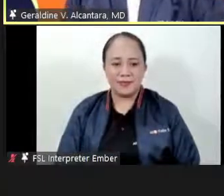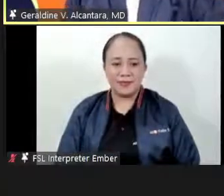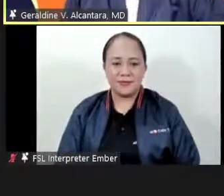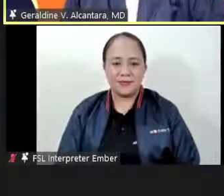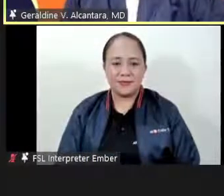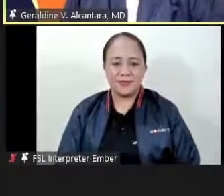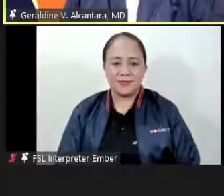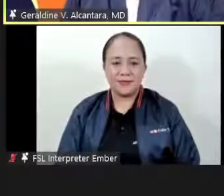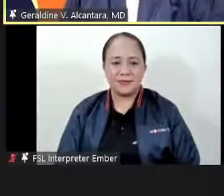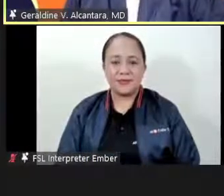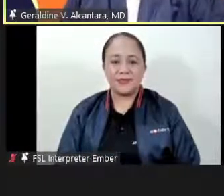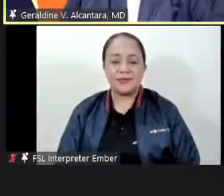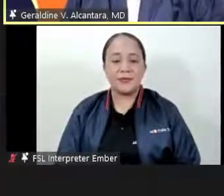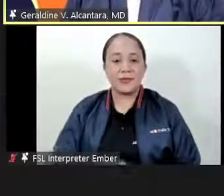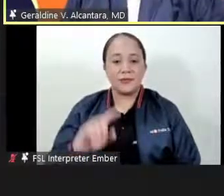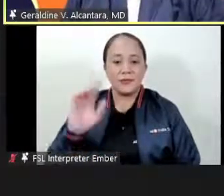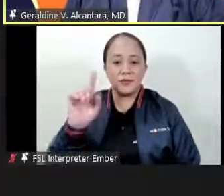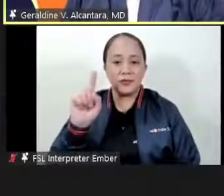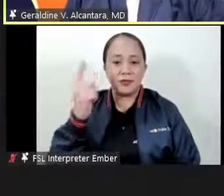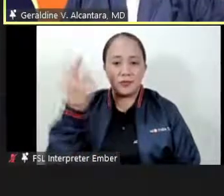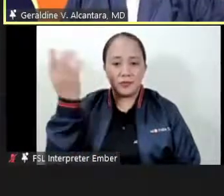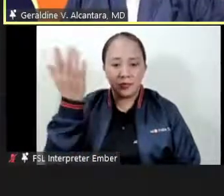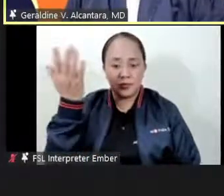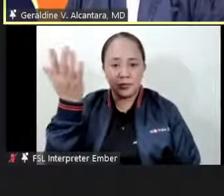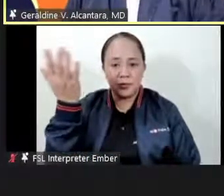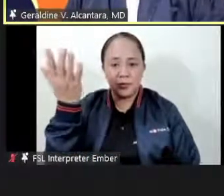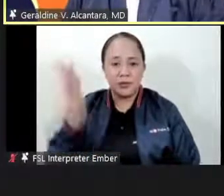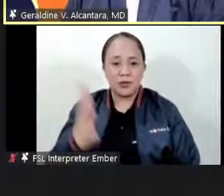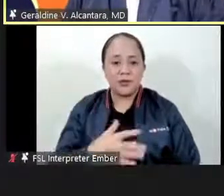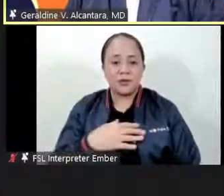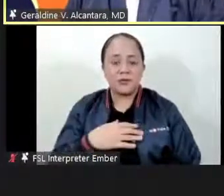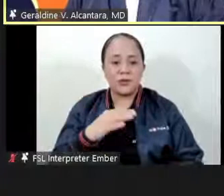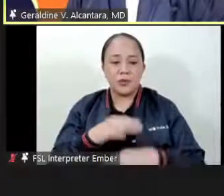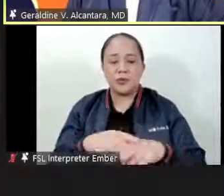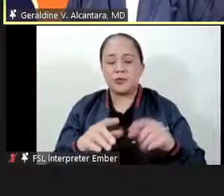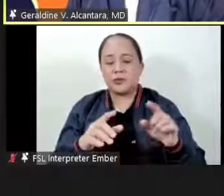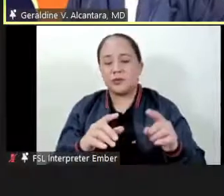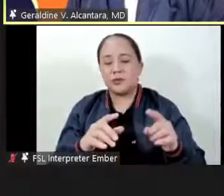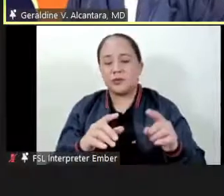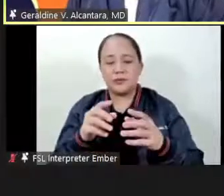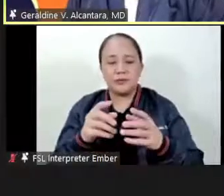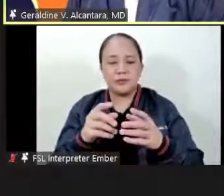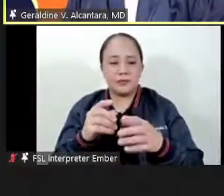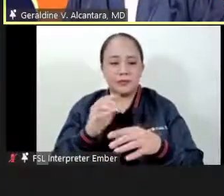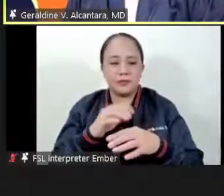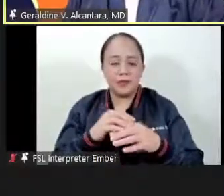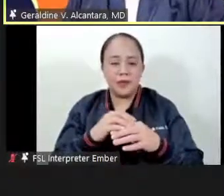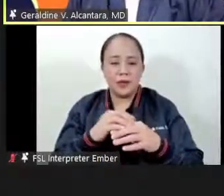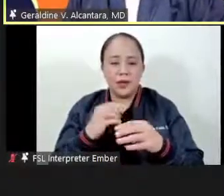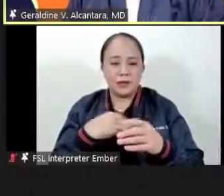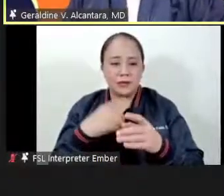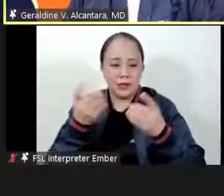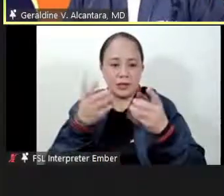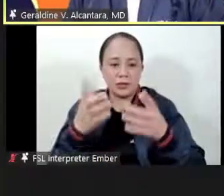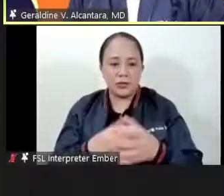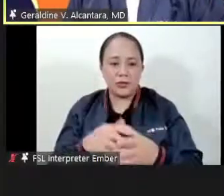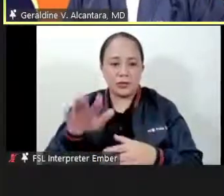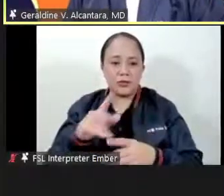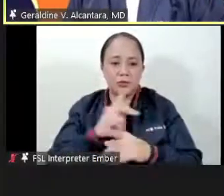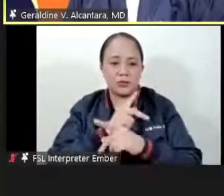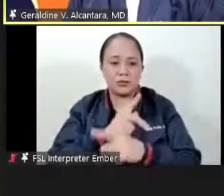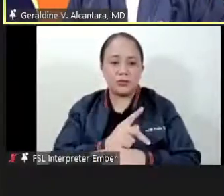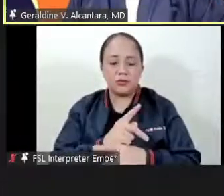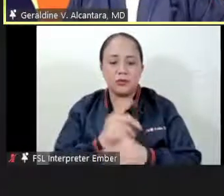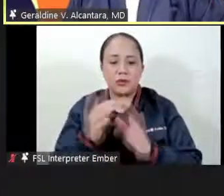Our first resource person is a telemedicine director of the Child Protection Network Foundation. She is